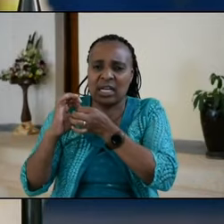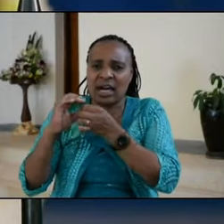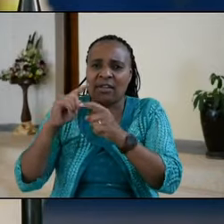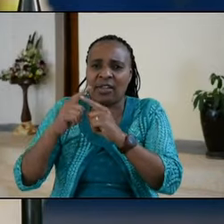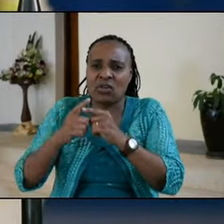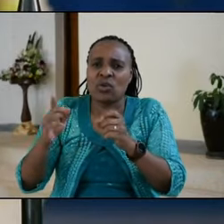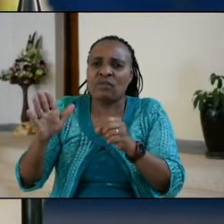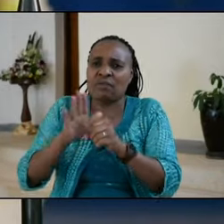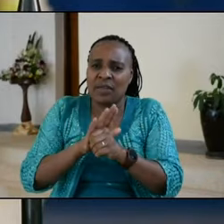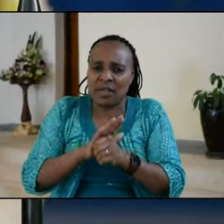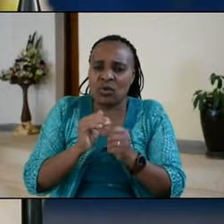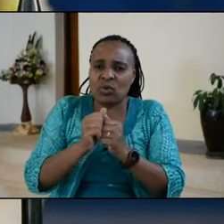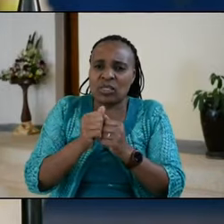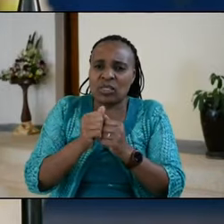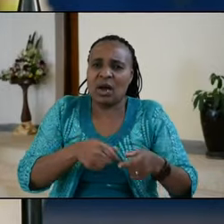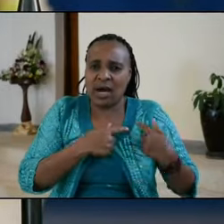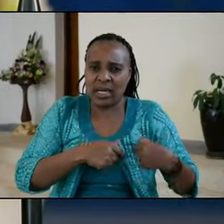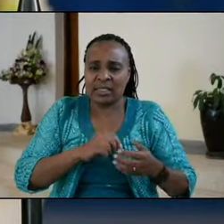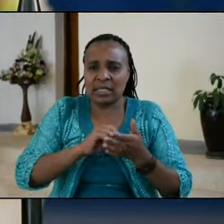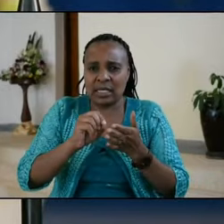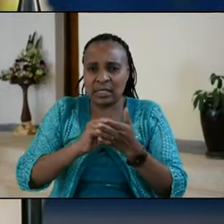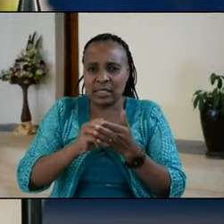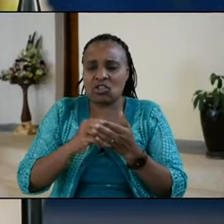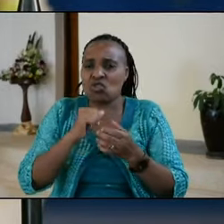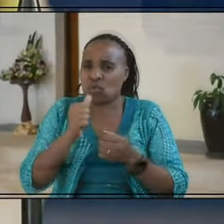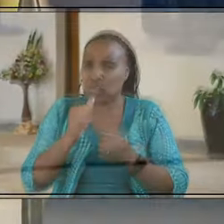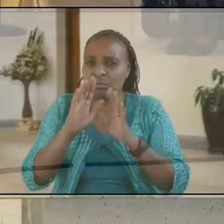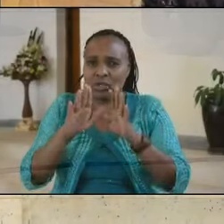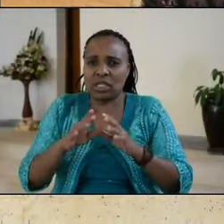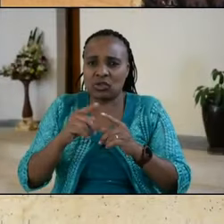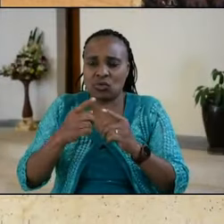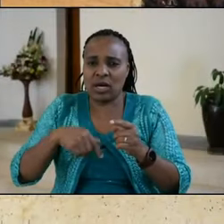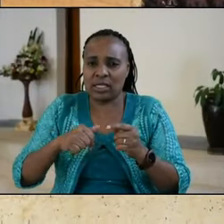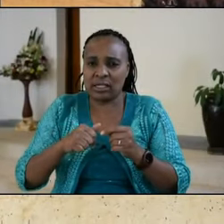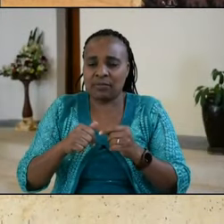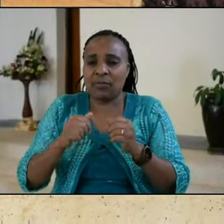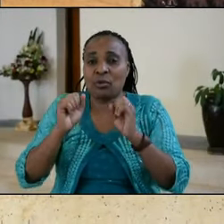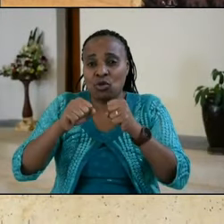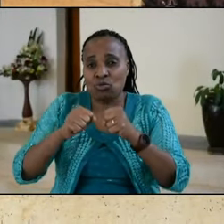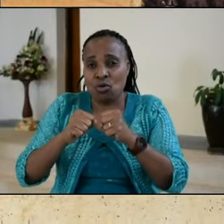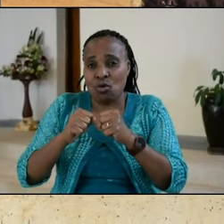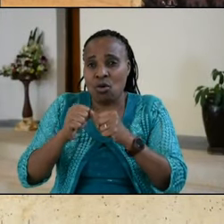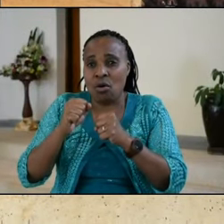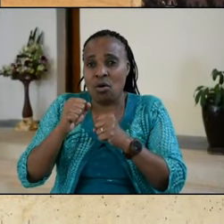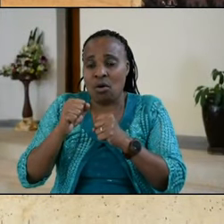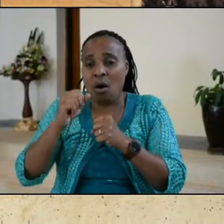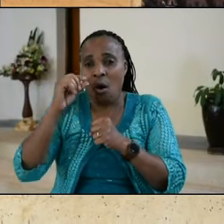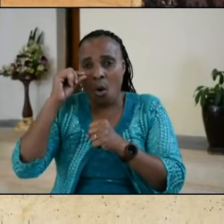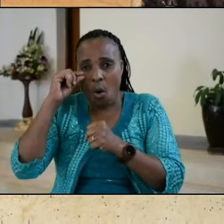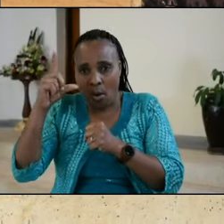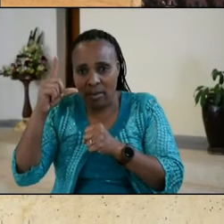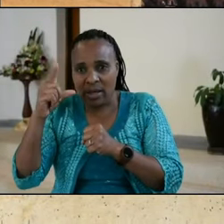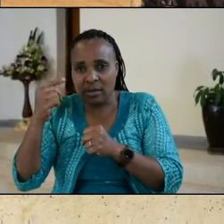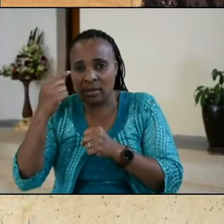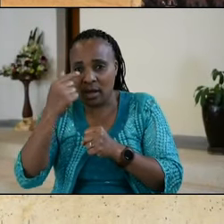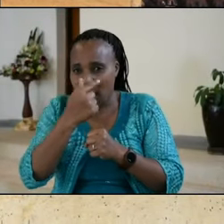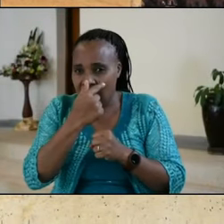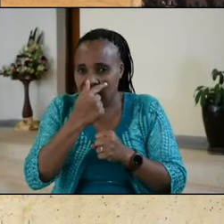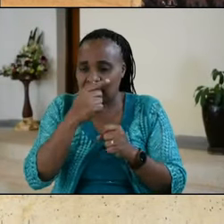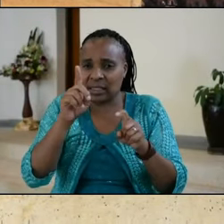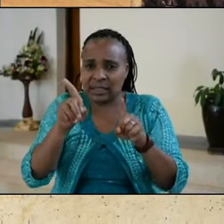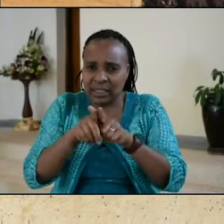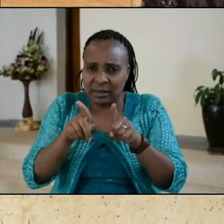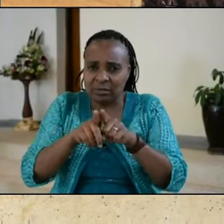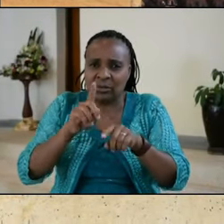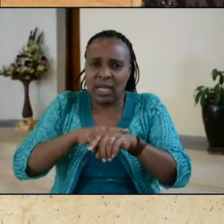here is relevant to us. I hear you talking of opened eyes. Yes. As you're reading the Word of God.